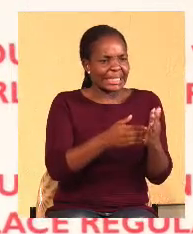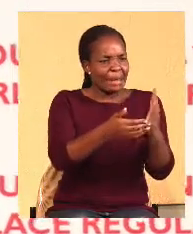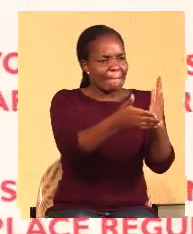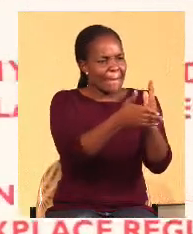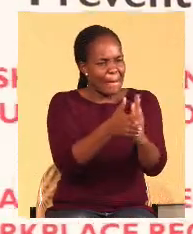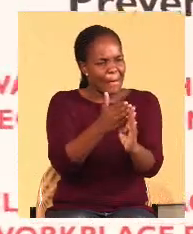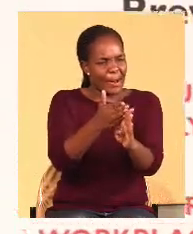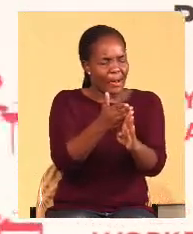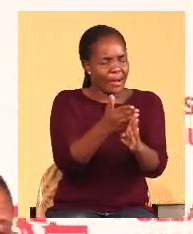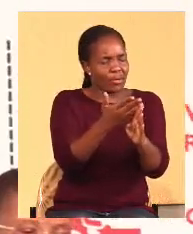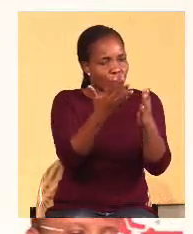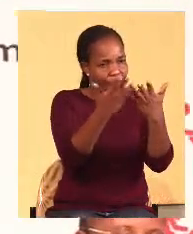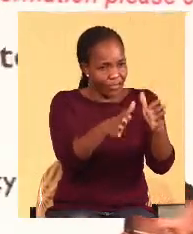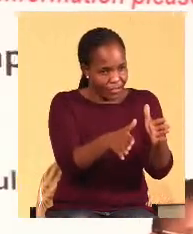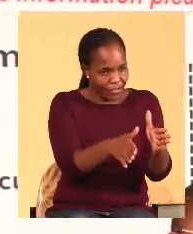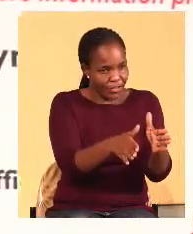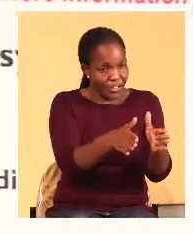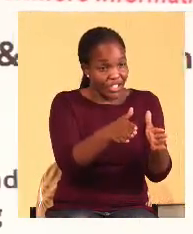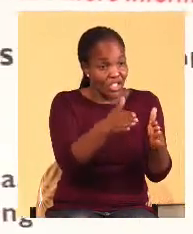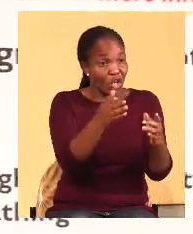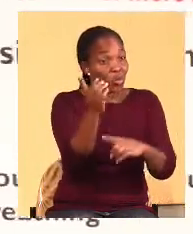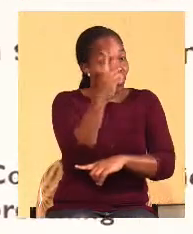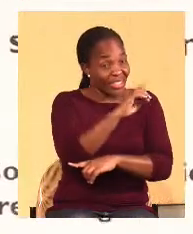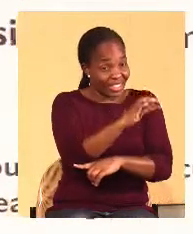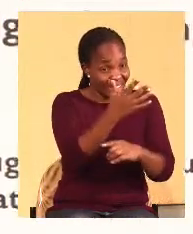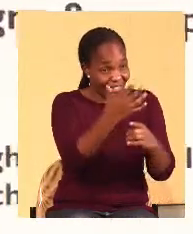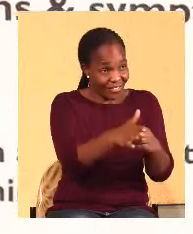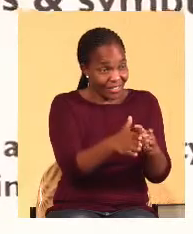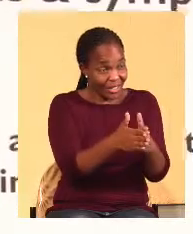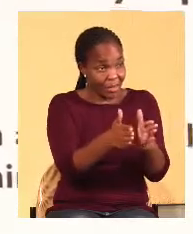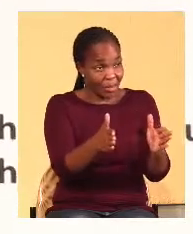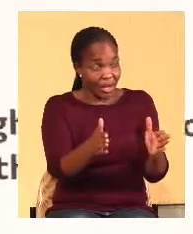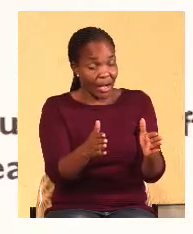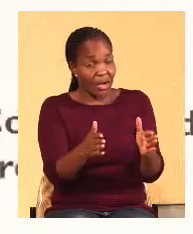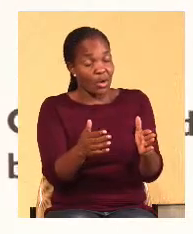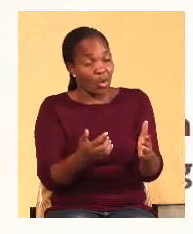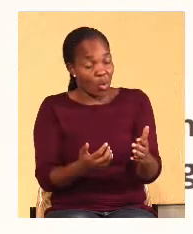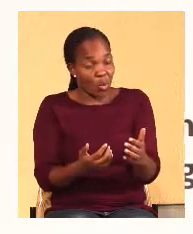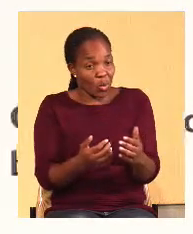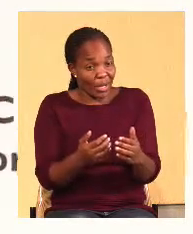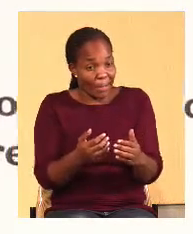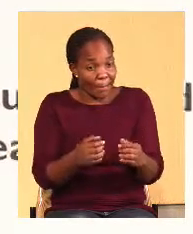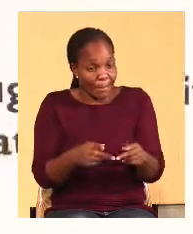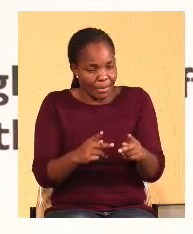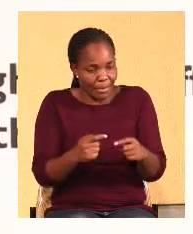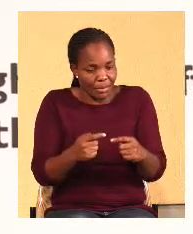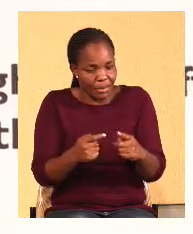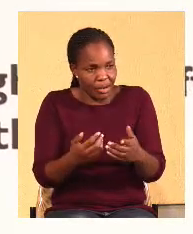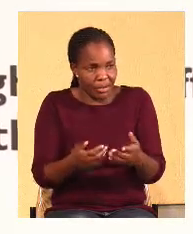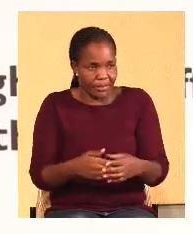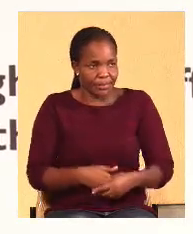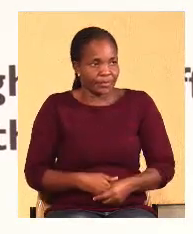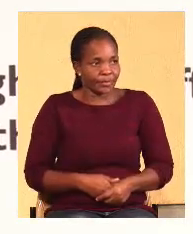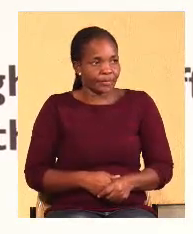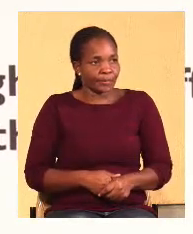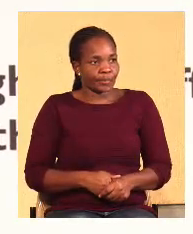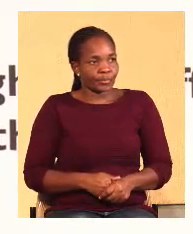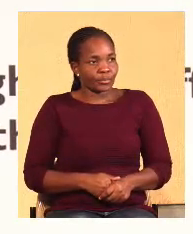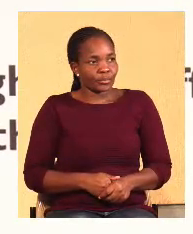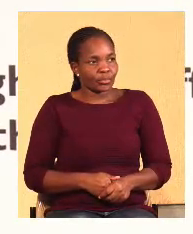think Peter Denk is answering his own question, because I think we don't want to be the way we've been launched